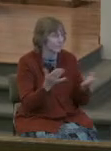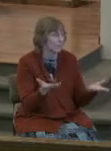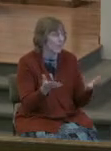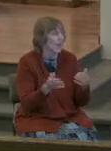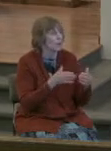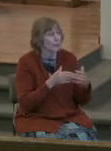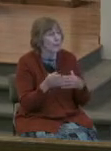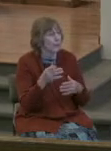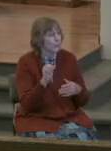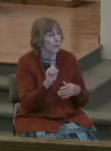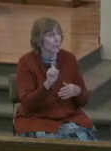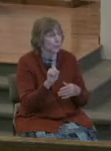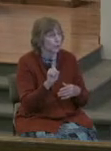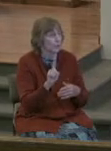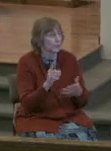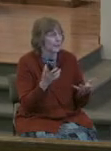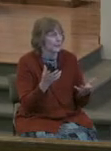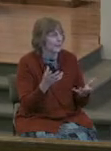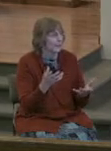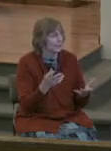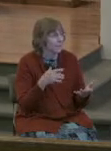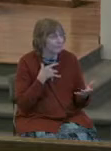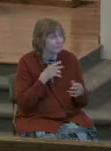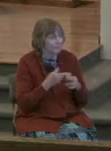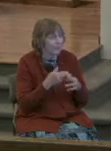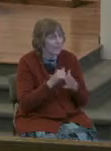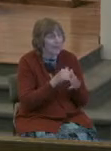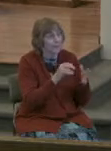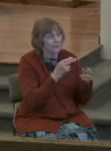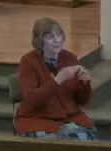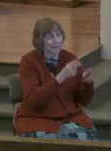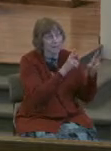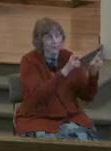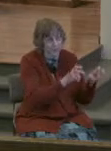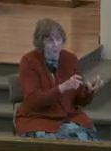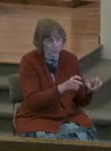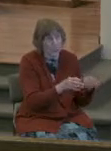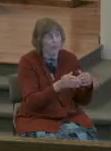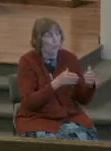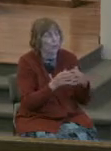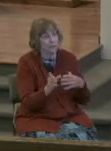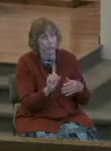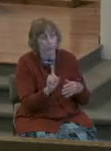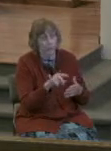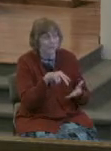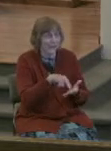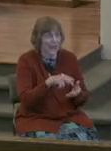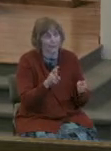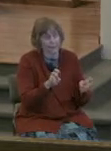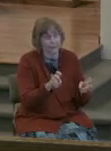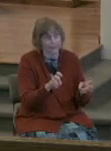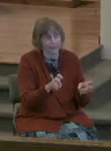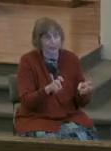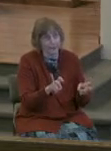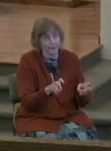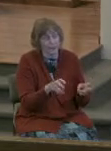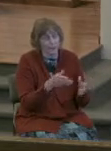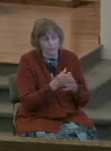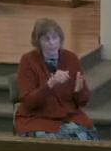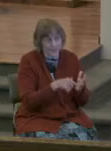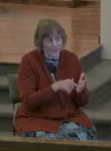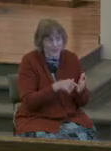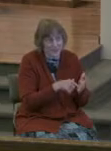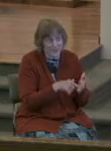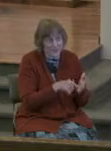no matter where you stand on this, I'm going to name some issues, but no matter where you stand, whether through this pandemic